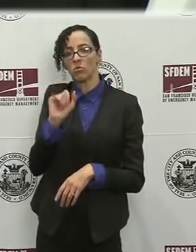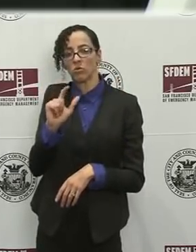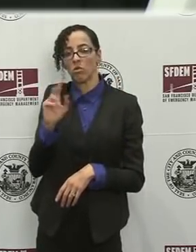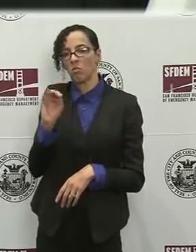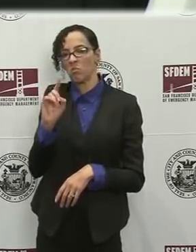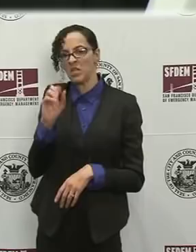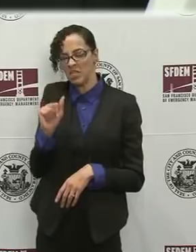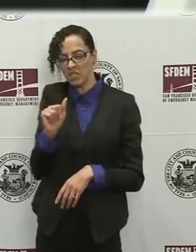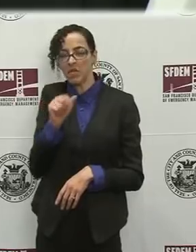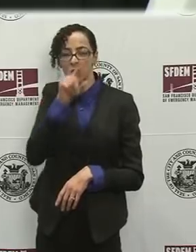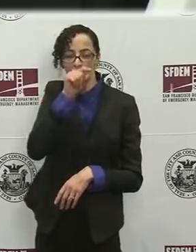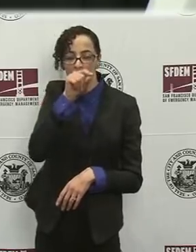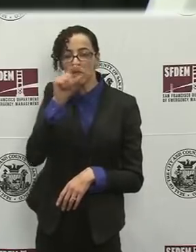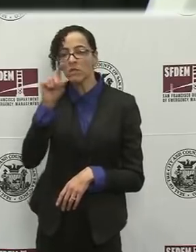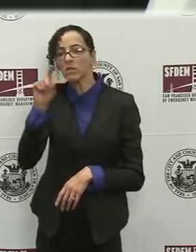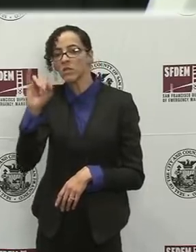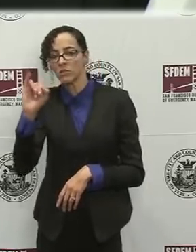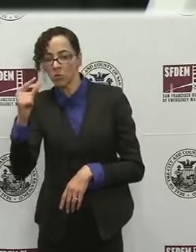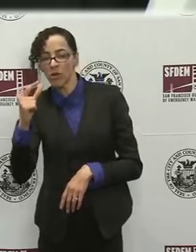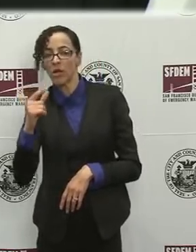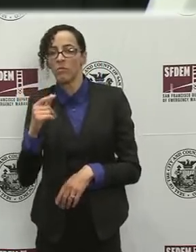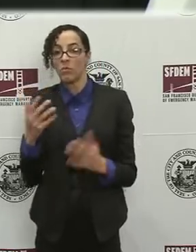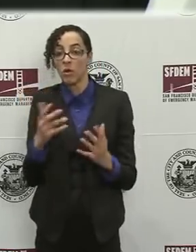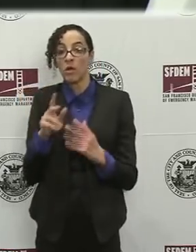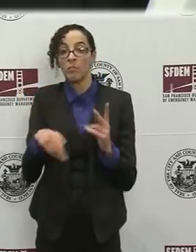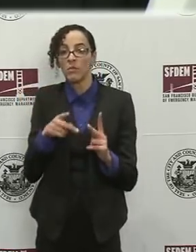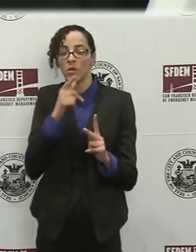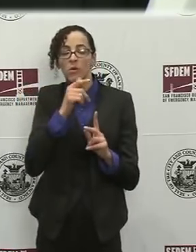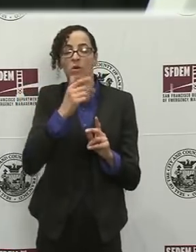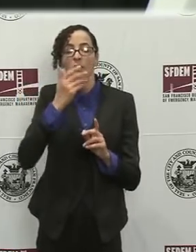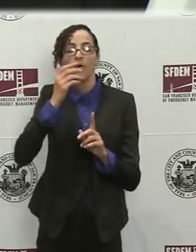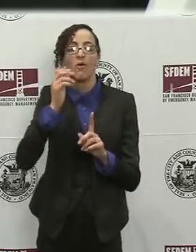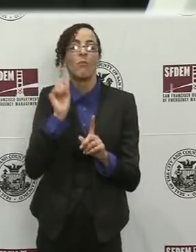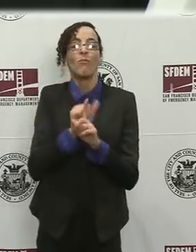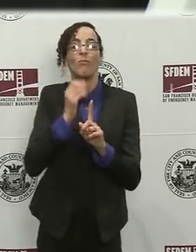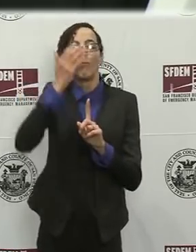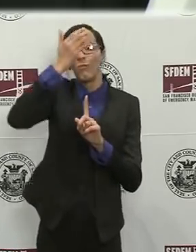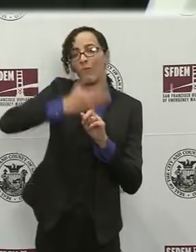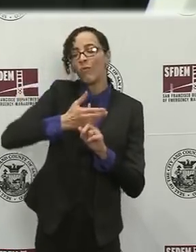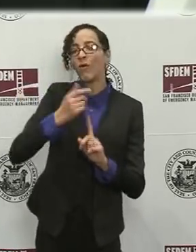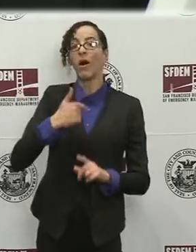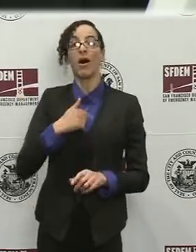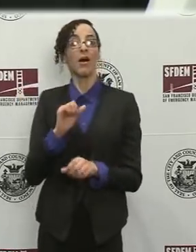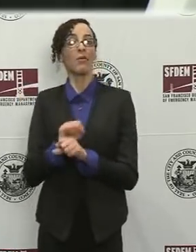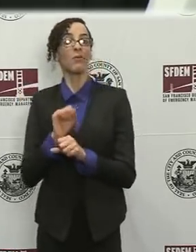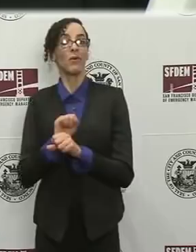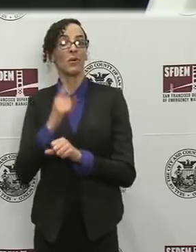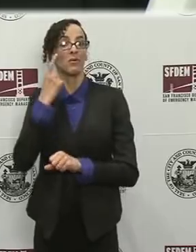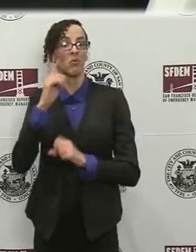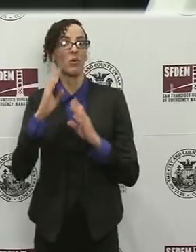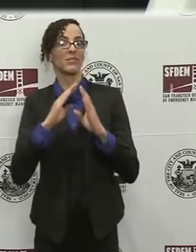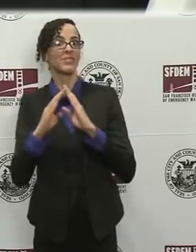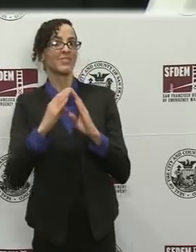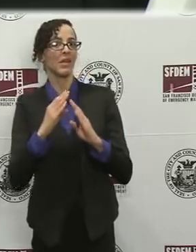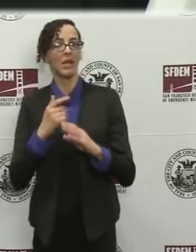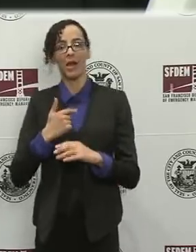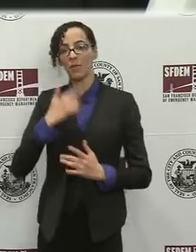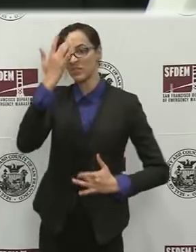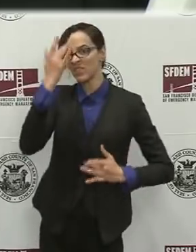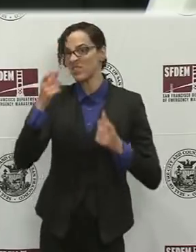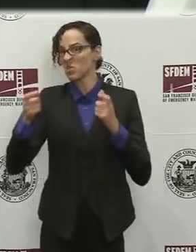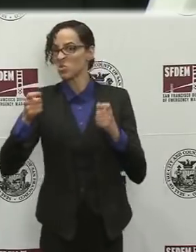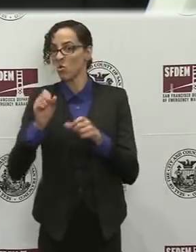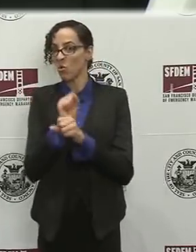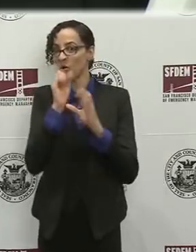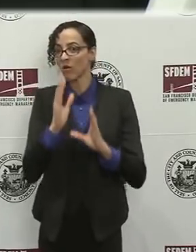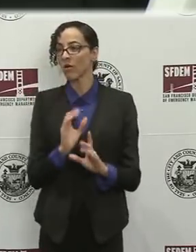workers or public health workers or the Center for Disease Control workers. We've also heard information that some